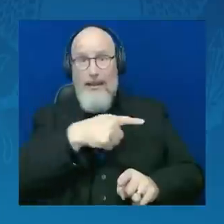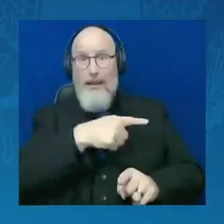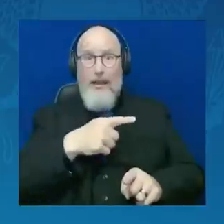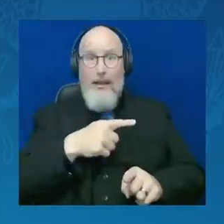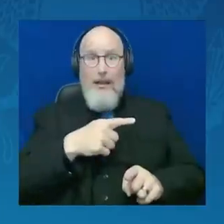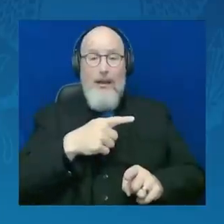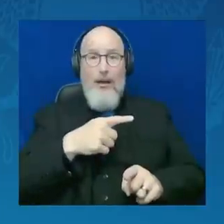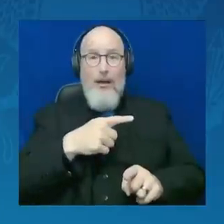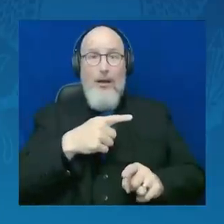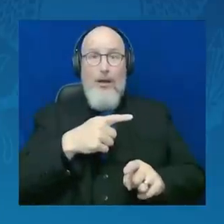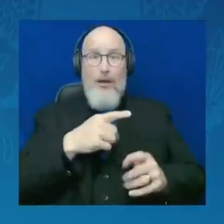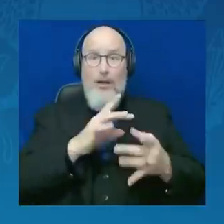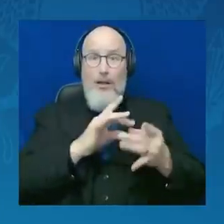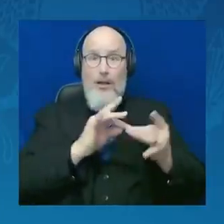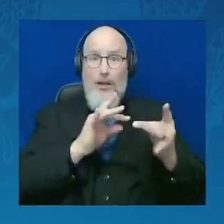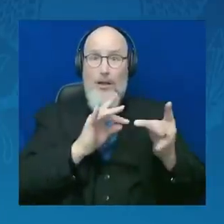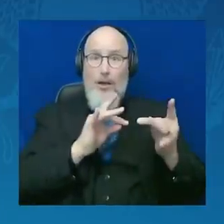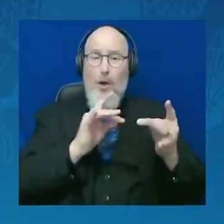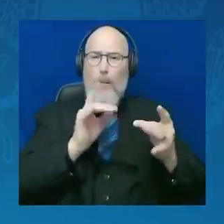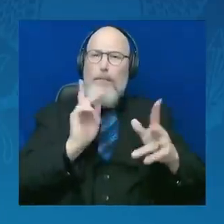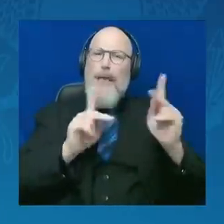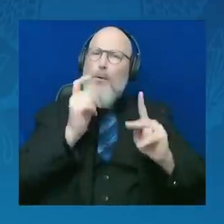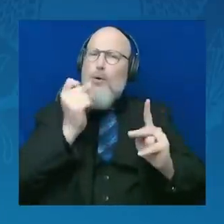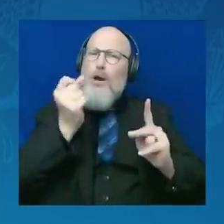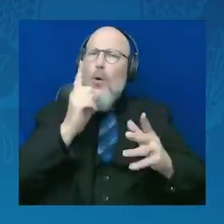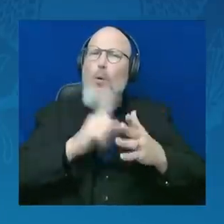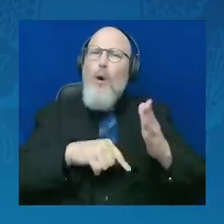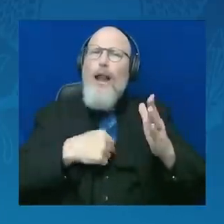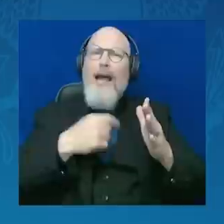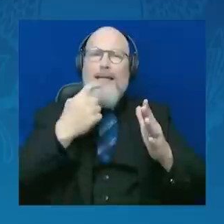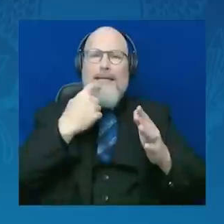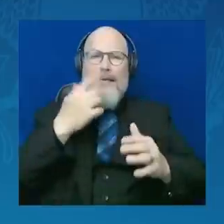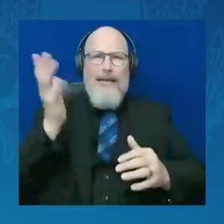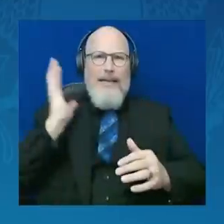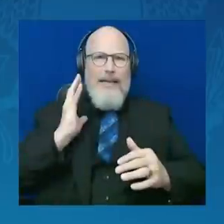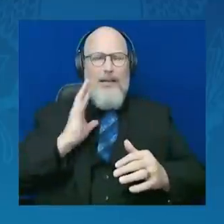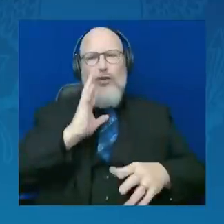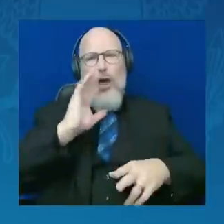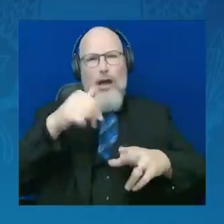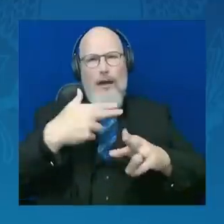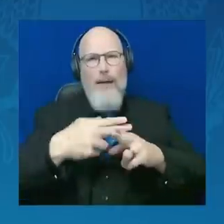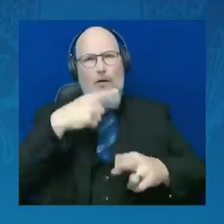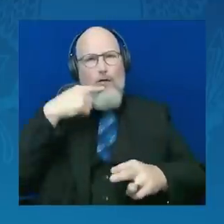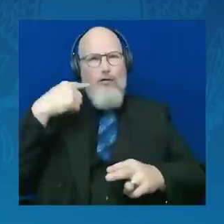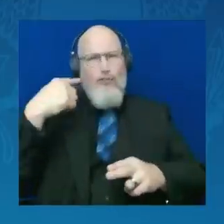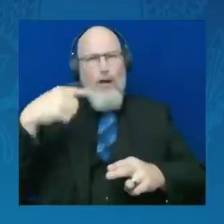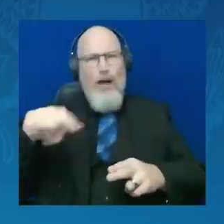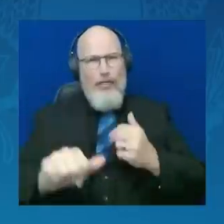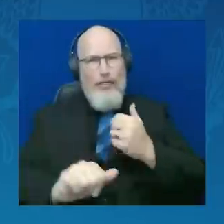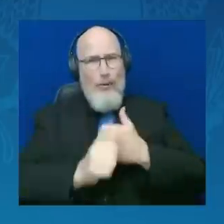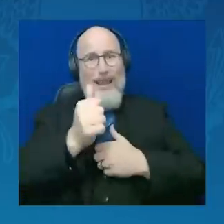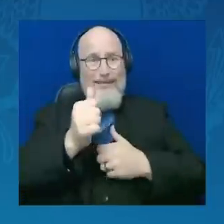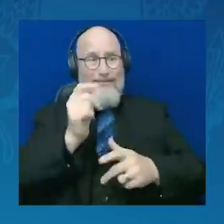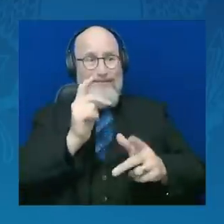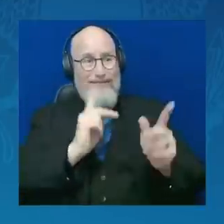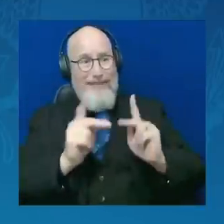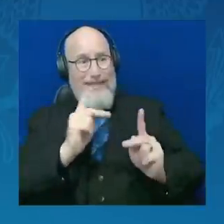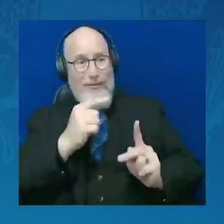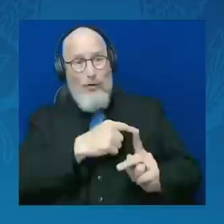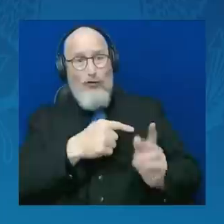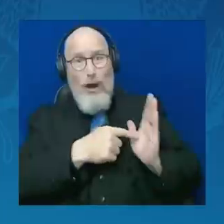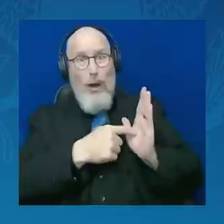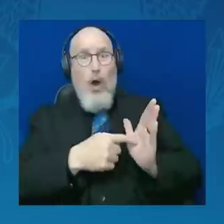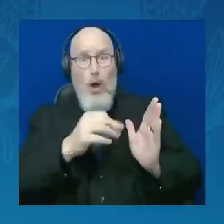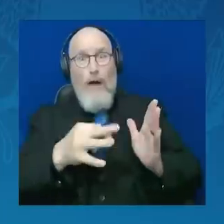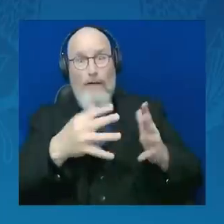what I was saying back then, speaking about the Russian threat, were precisely the representatives of the United States, were the representatives of